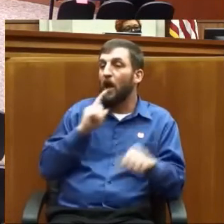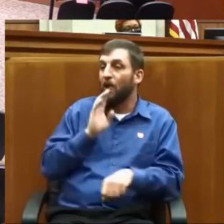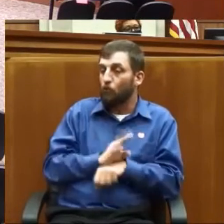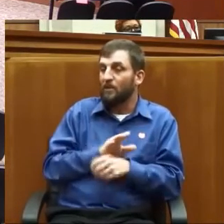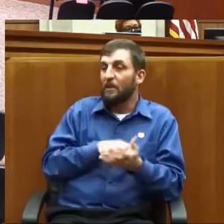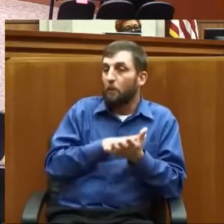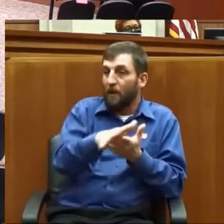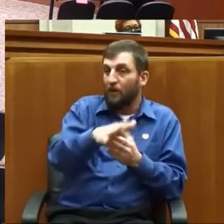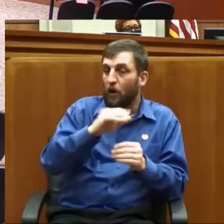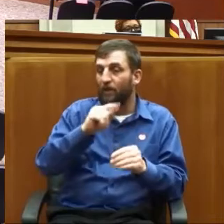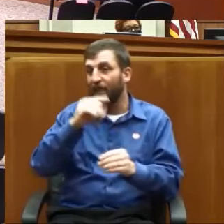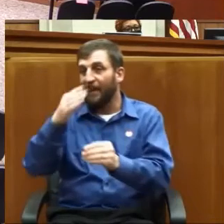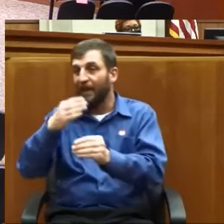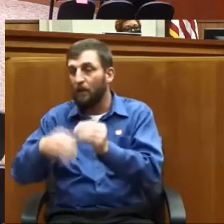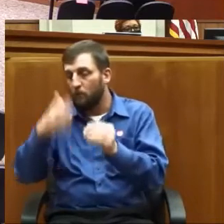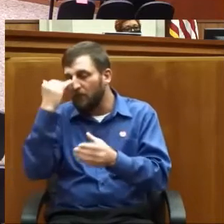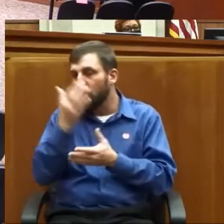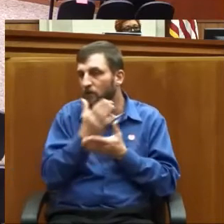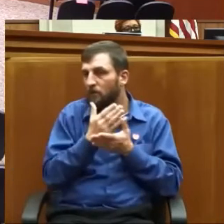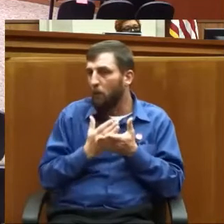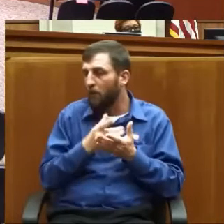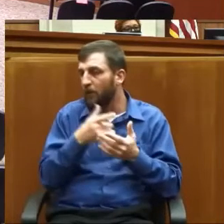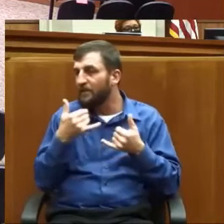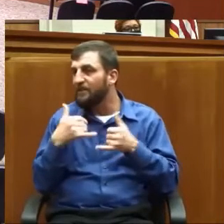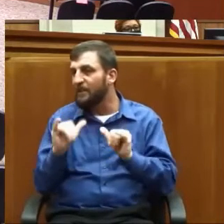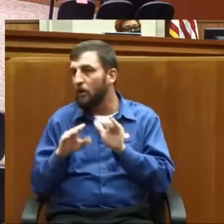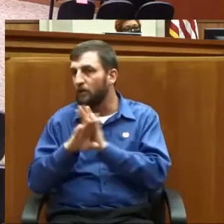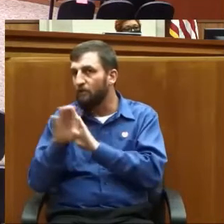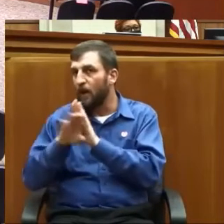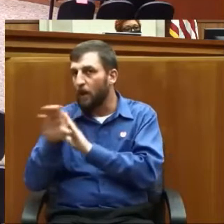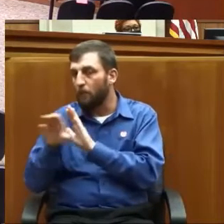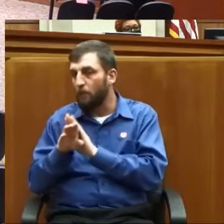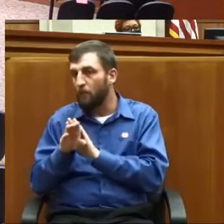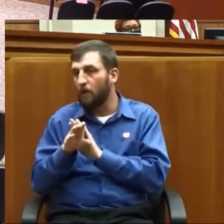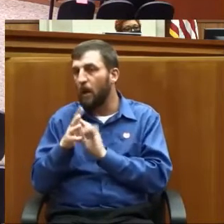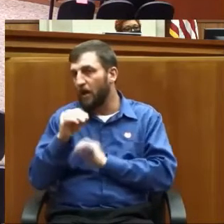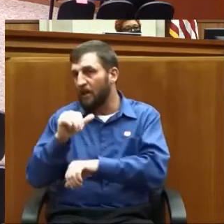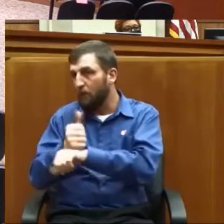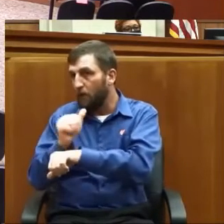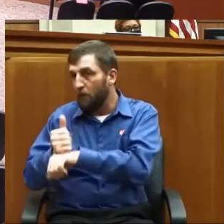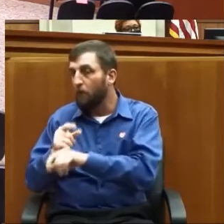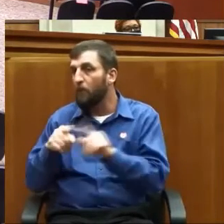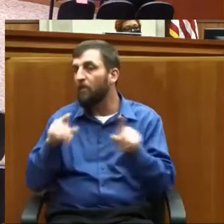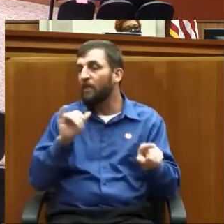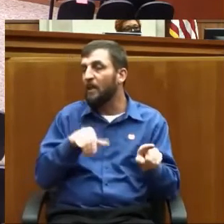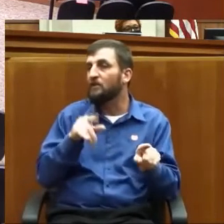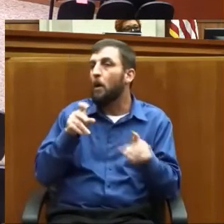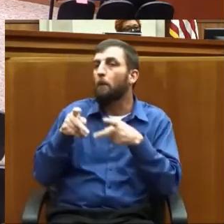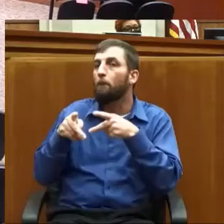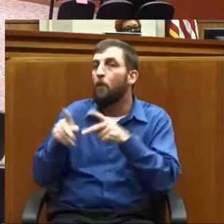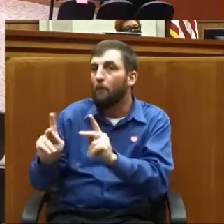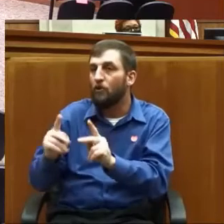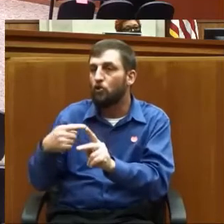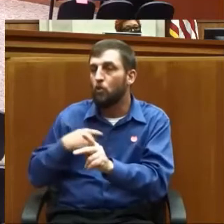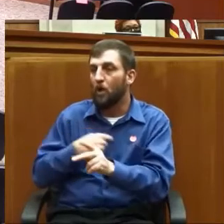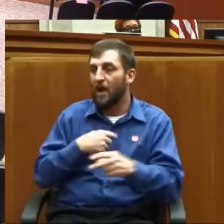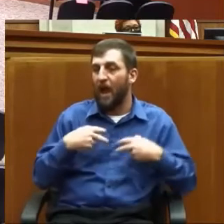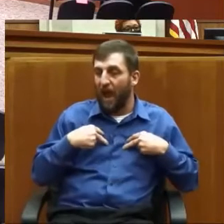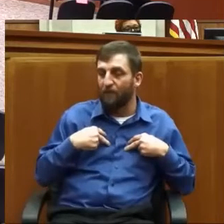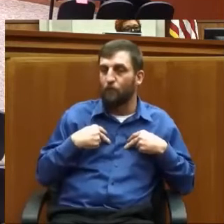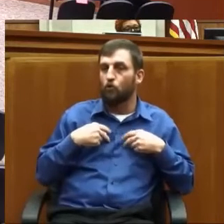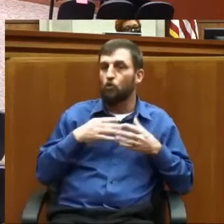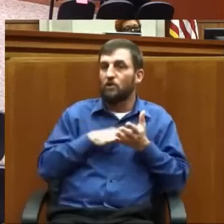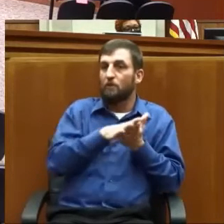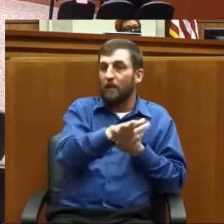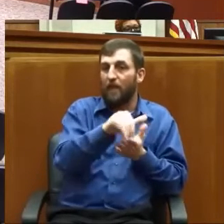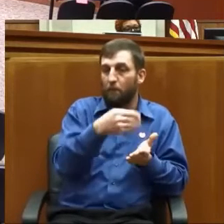end, because, some are still being developed at this point and implemented, but that is permission that we have to spend that money